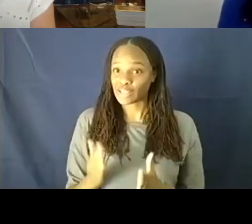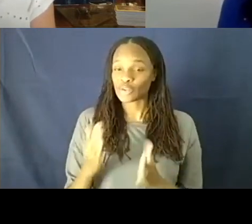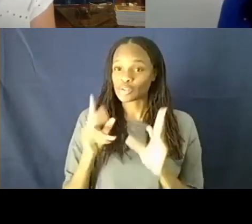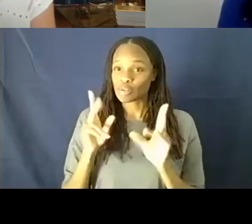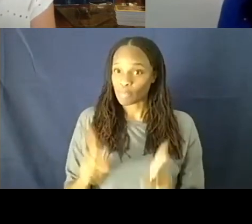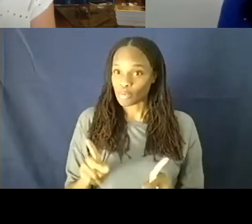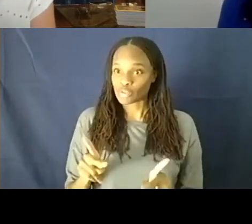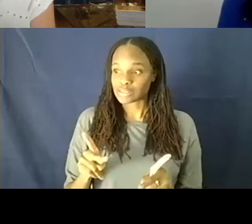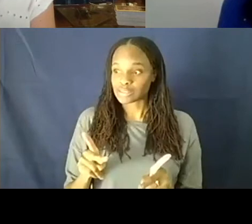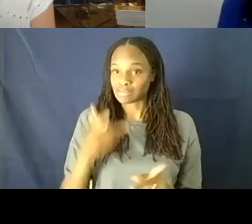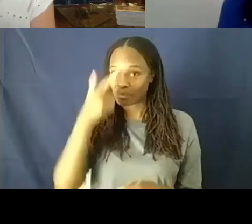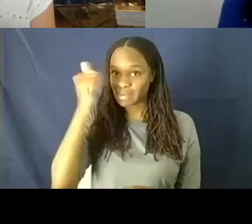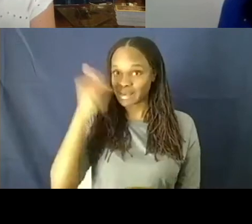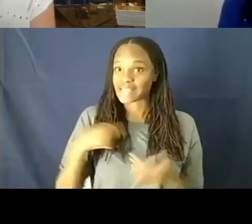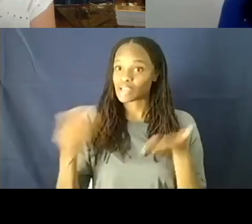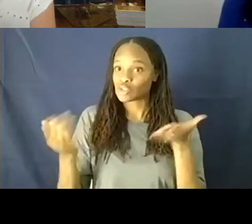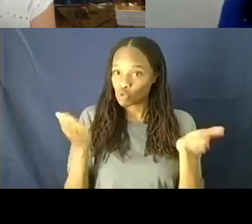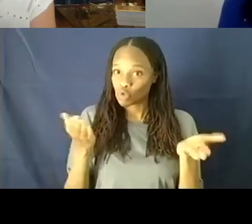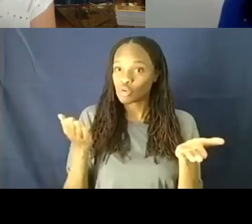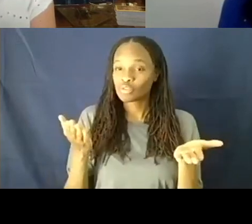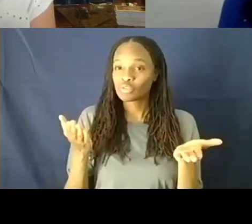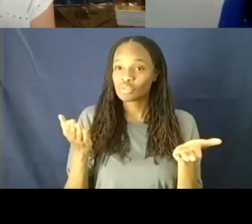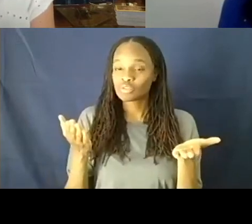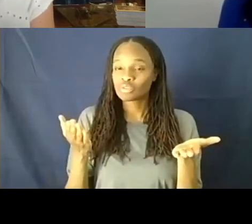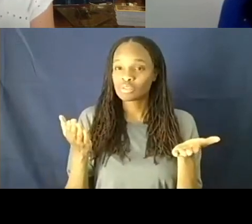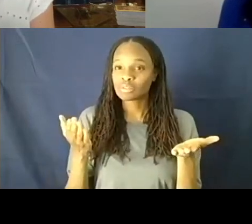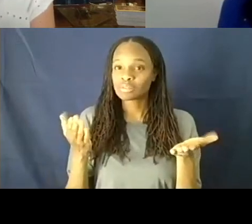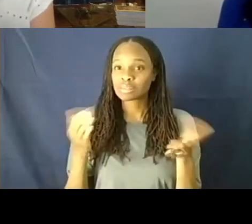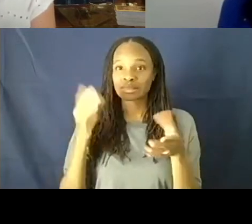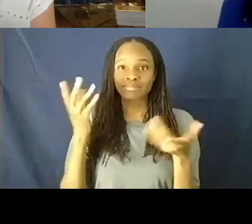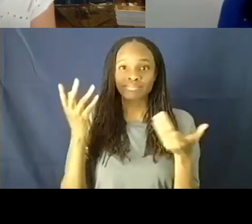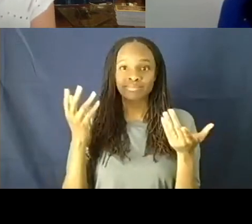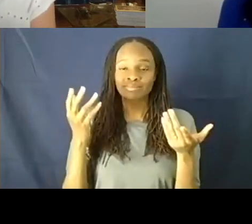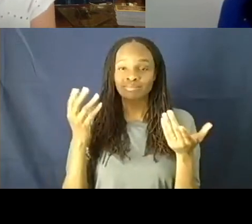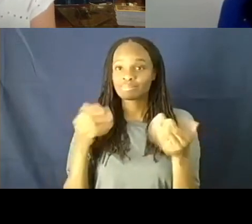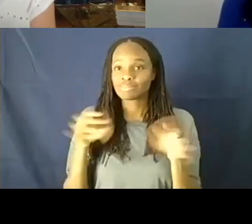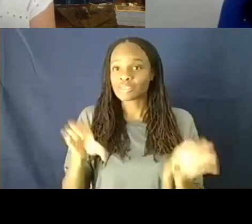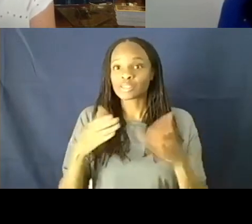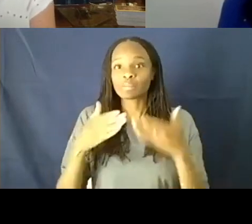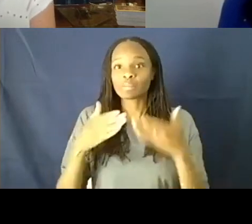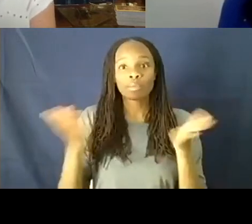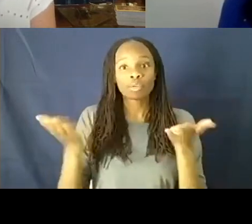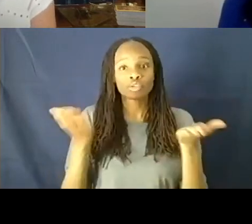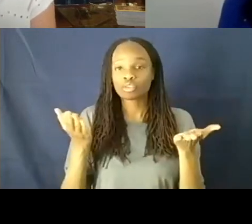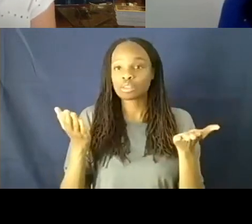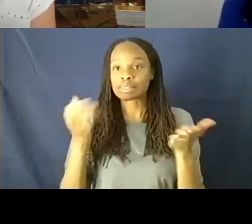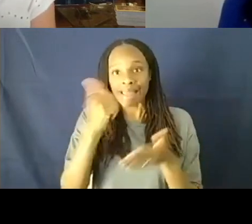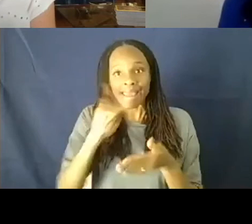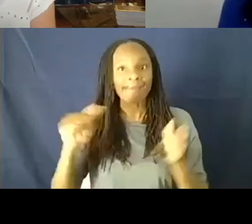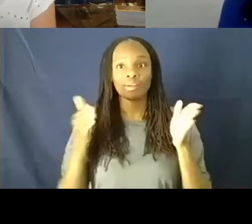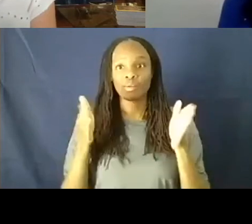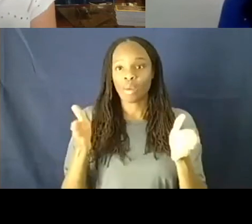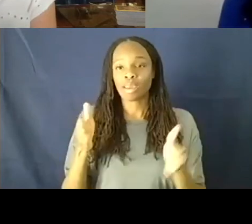served in does public service in any capacity,